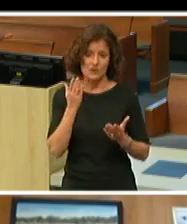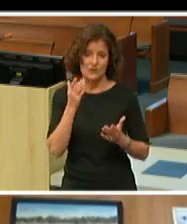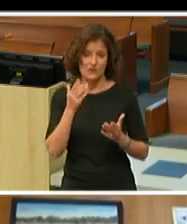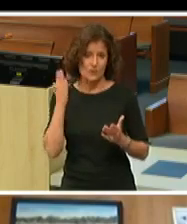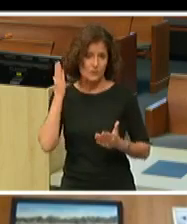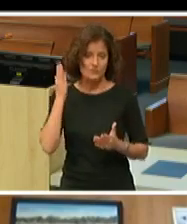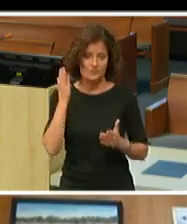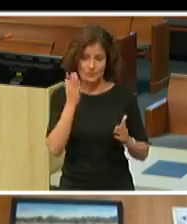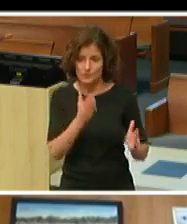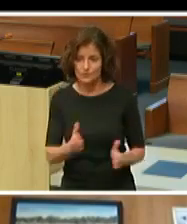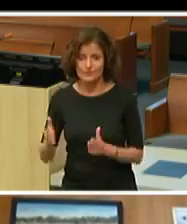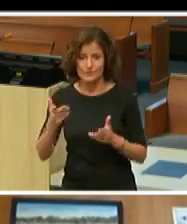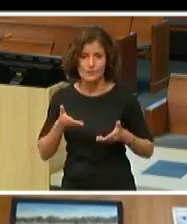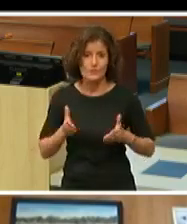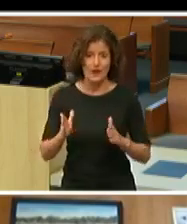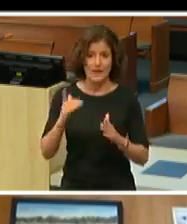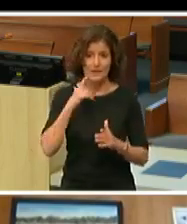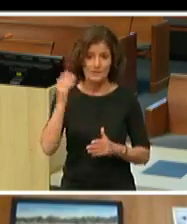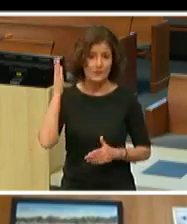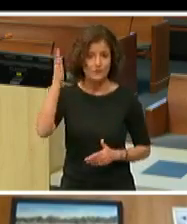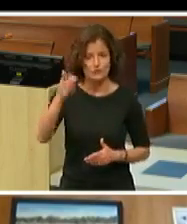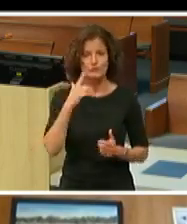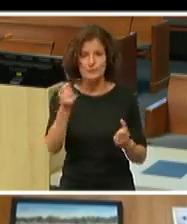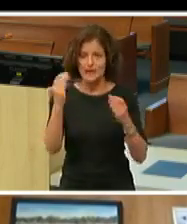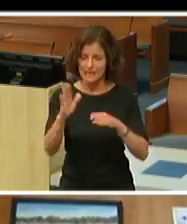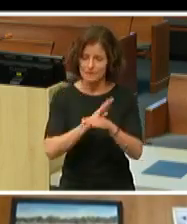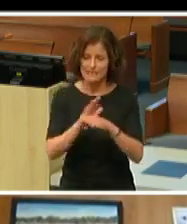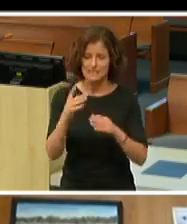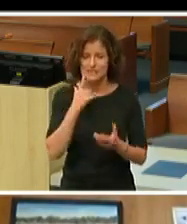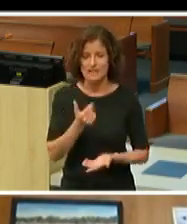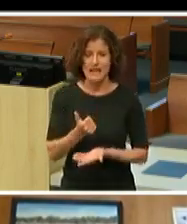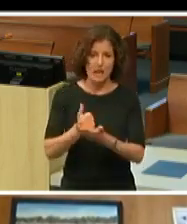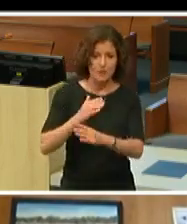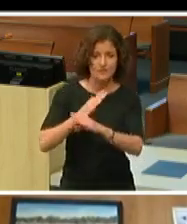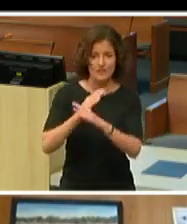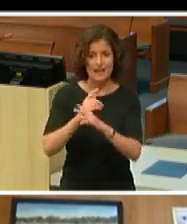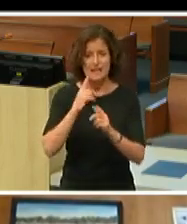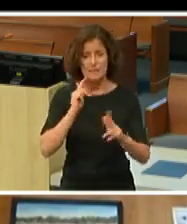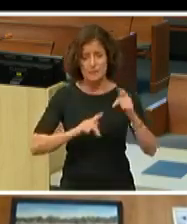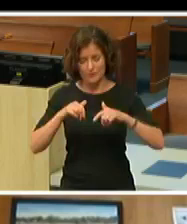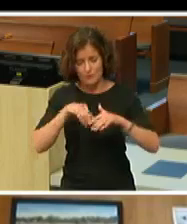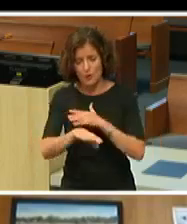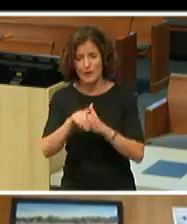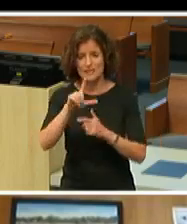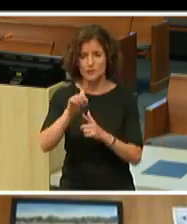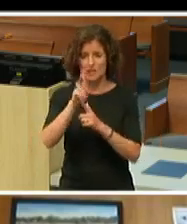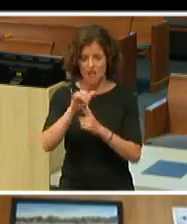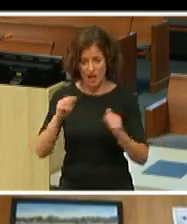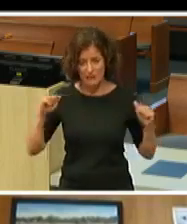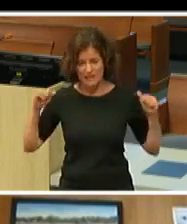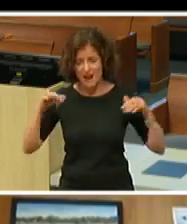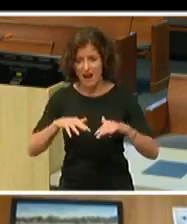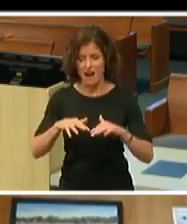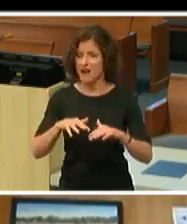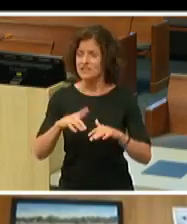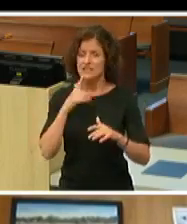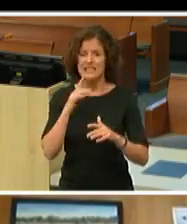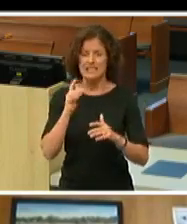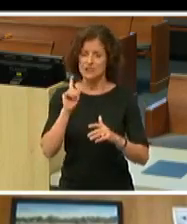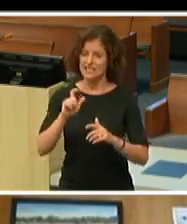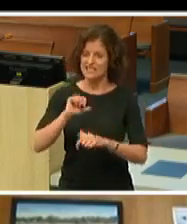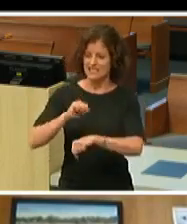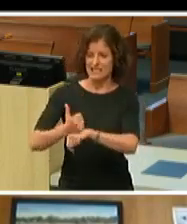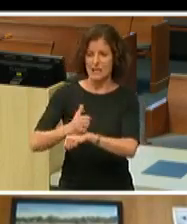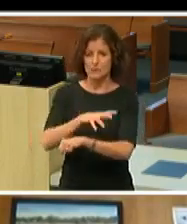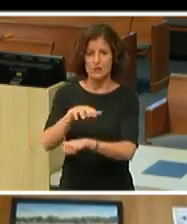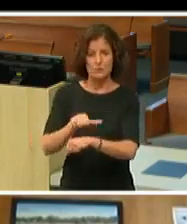to keep their lobbies from jamming up at certain peak times. And that would be how I would handle this thing and somehow get